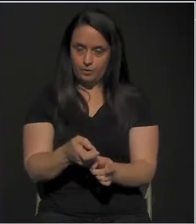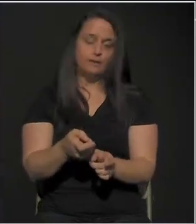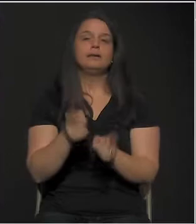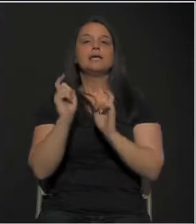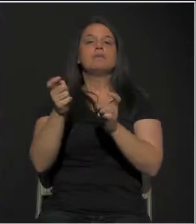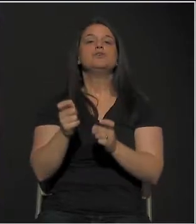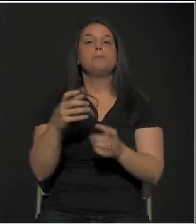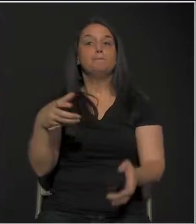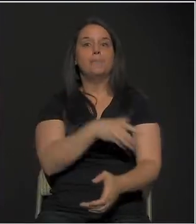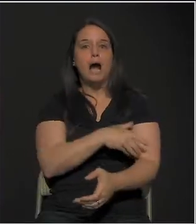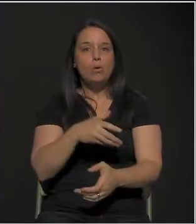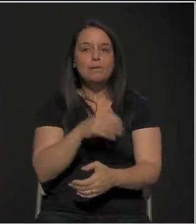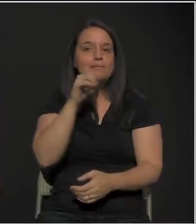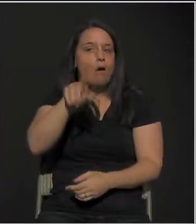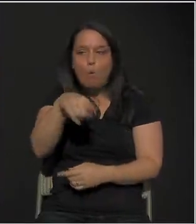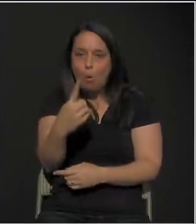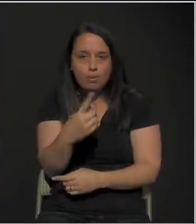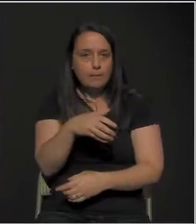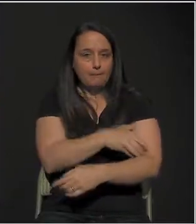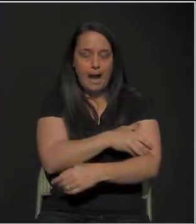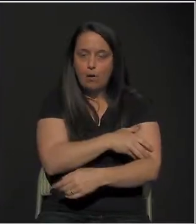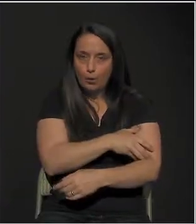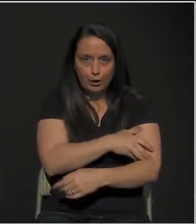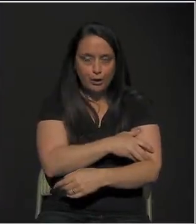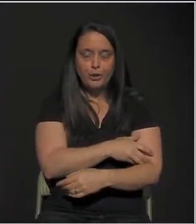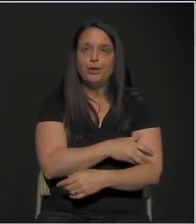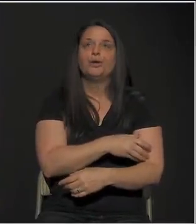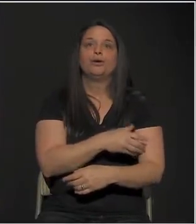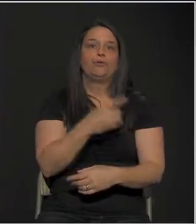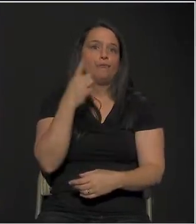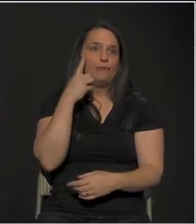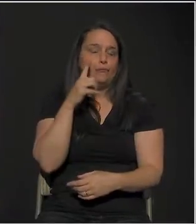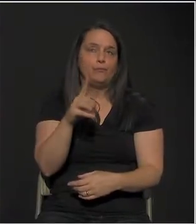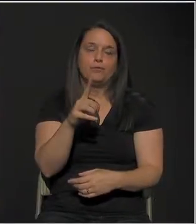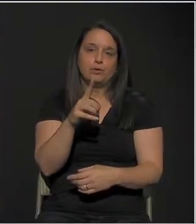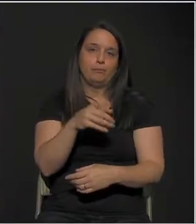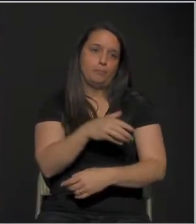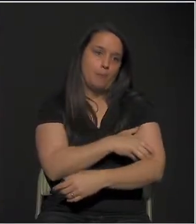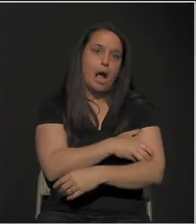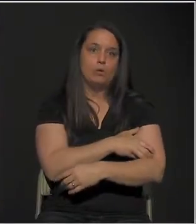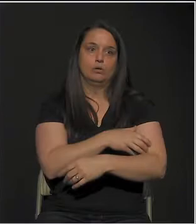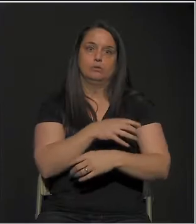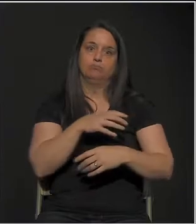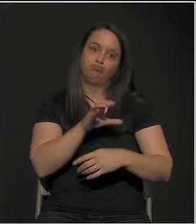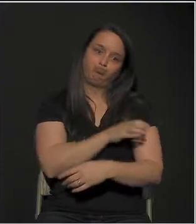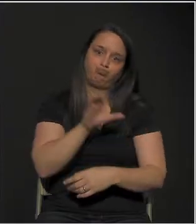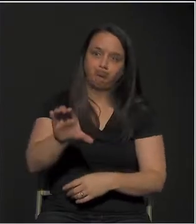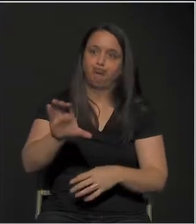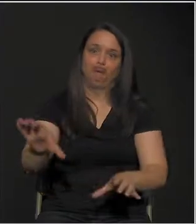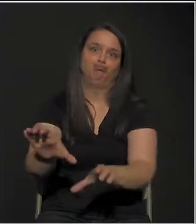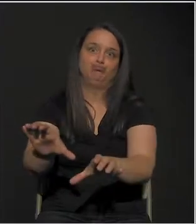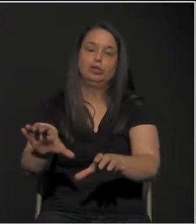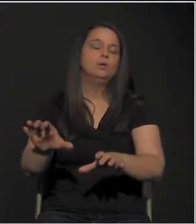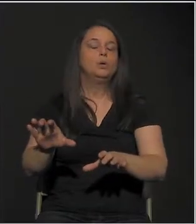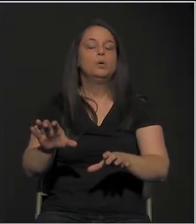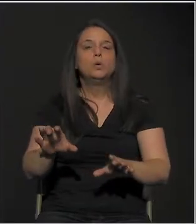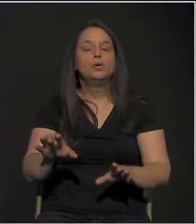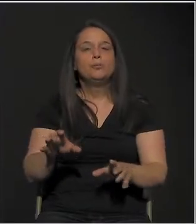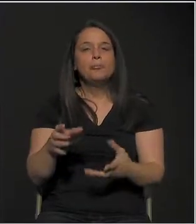power. And it's not just power for the sake of power in and of itself. God has given you power that comes with